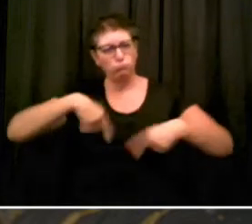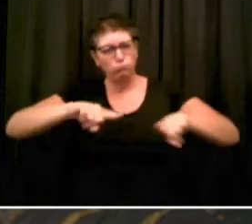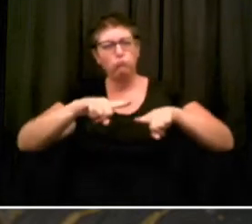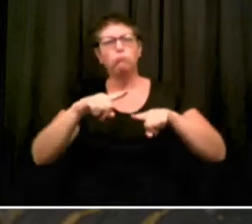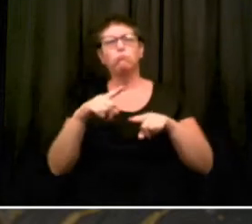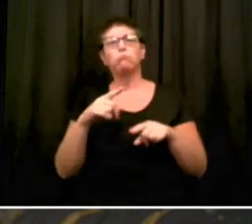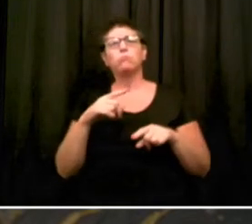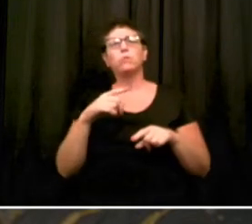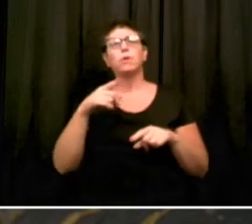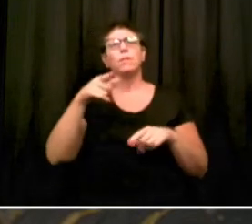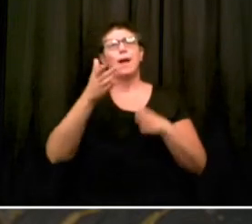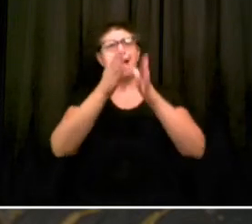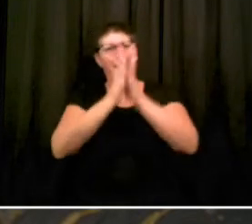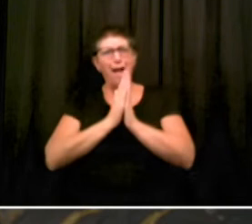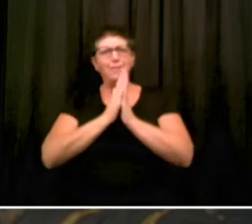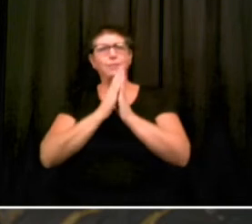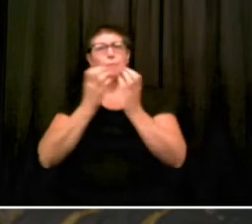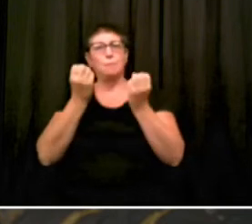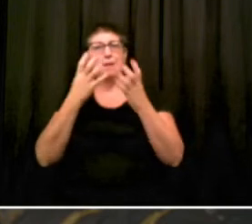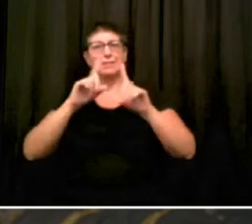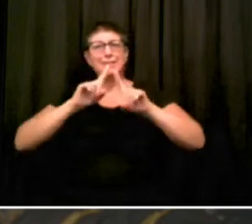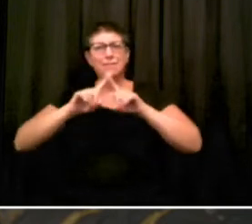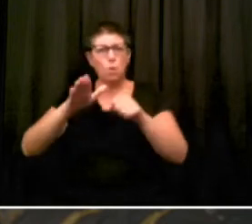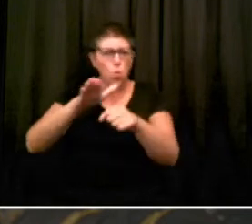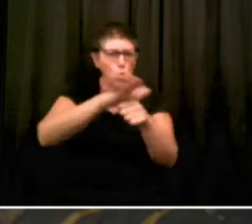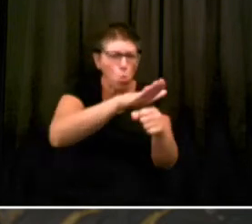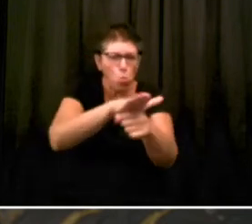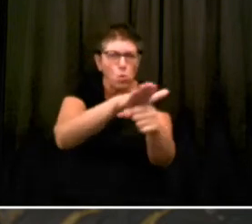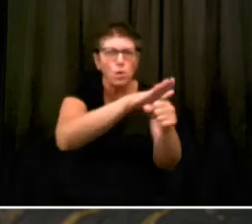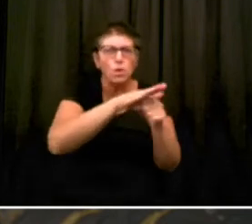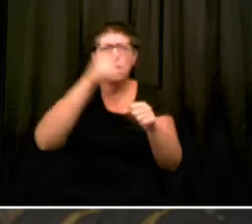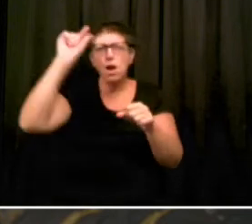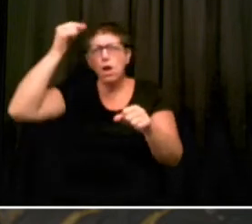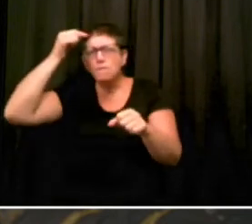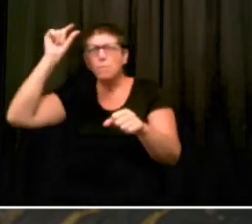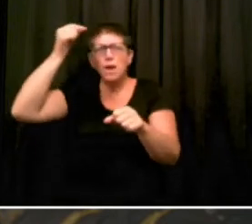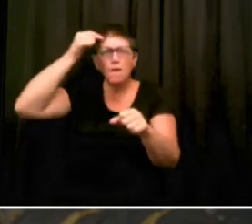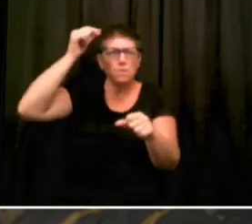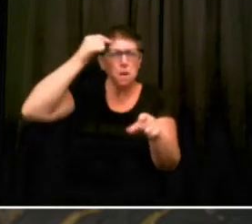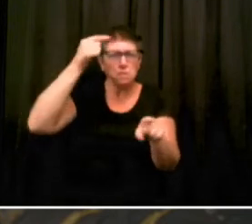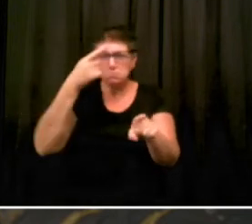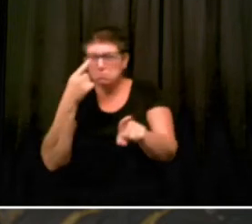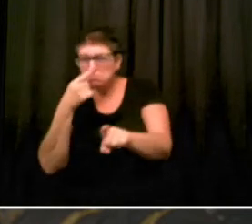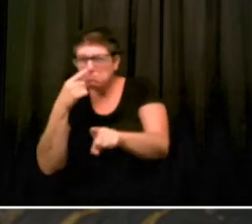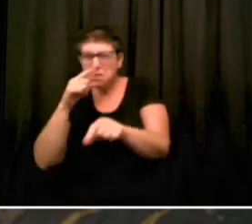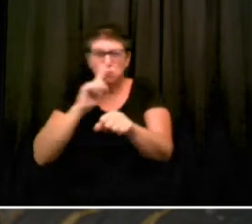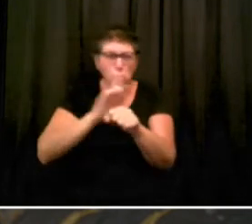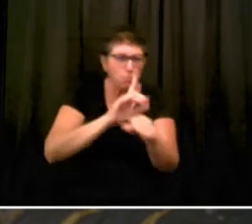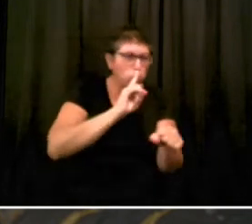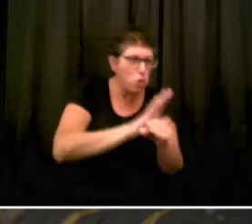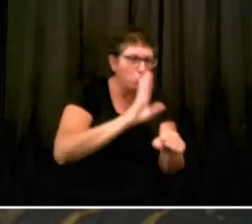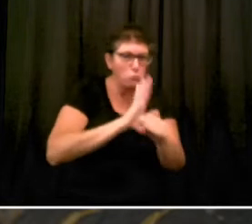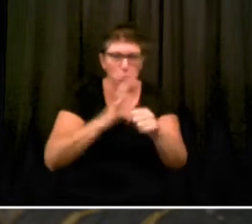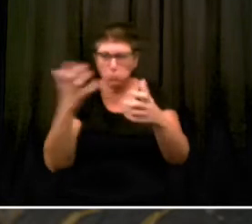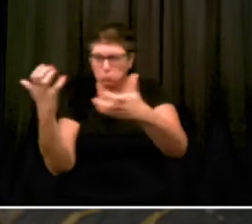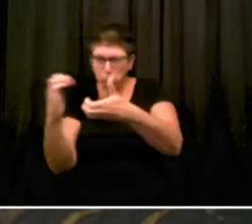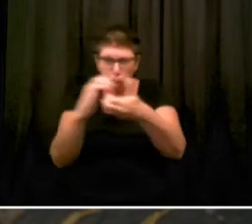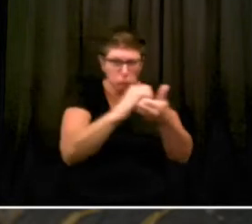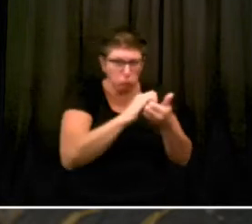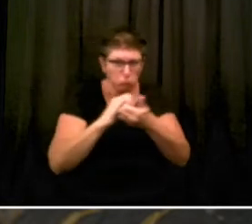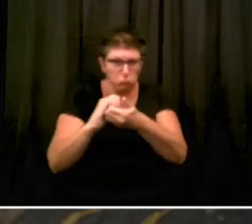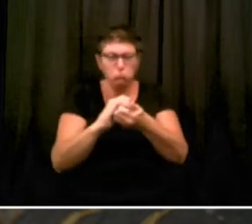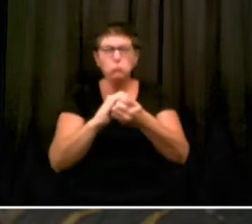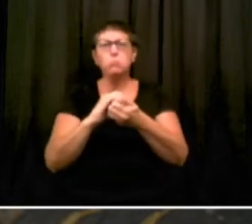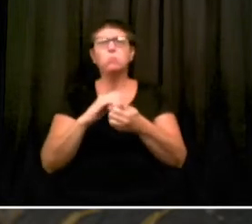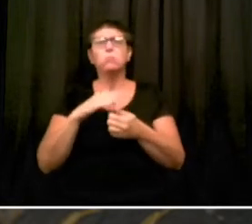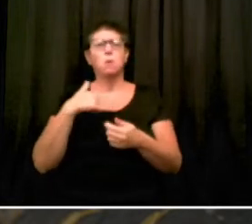this pledge, to look again at our policies and find new ways to move reform forward. And I very happily and willingly